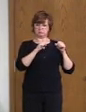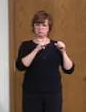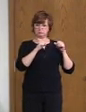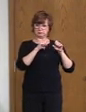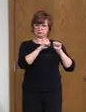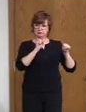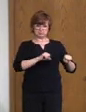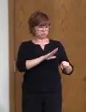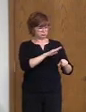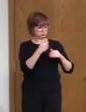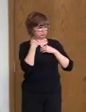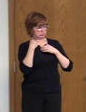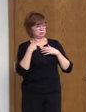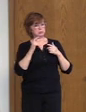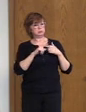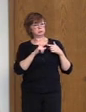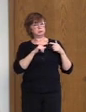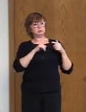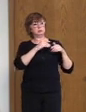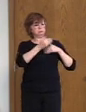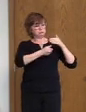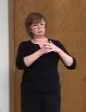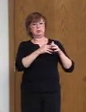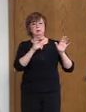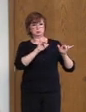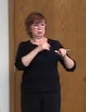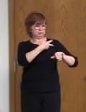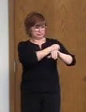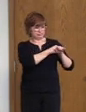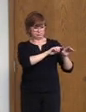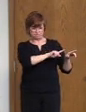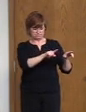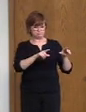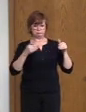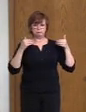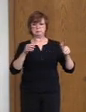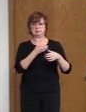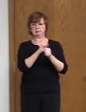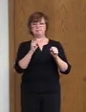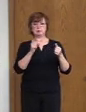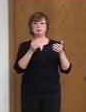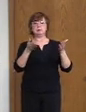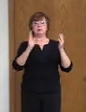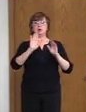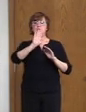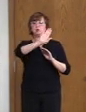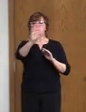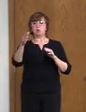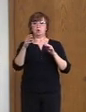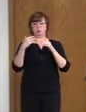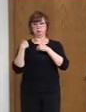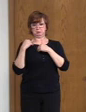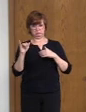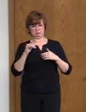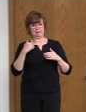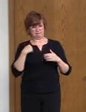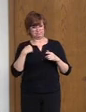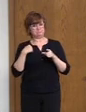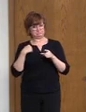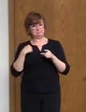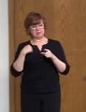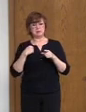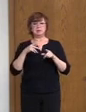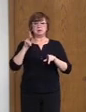to vaccination programs, and there'll be more on that in a moment. And each of you have a job as well. And your job, the people